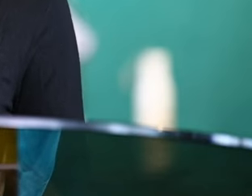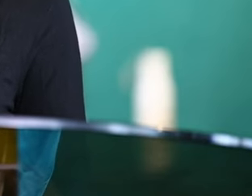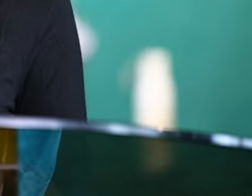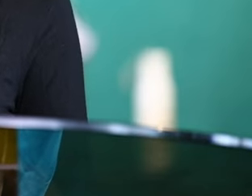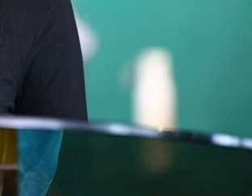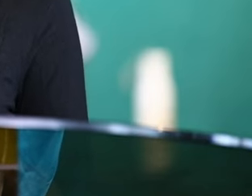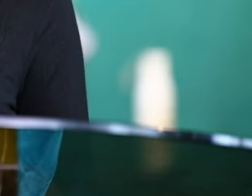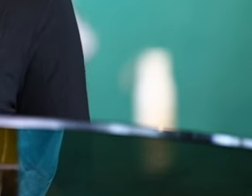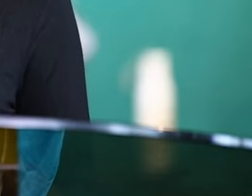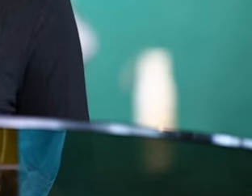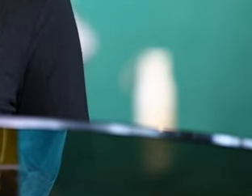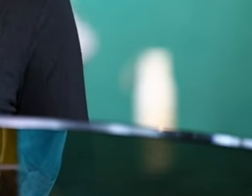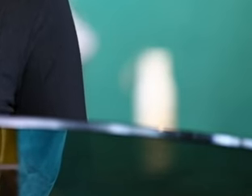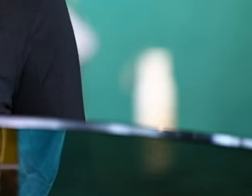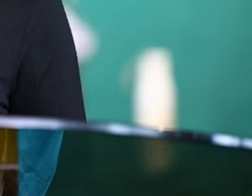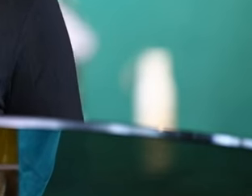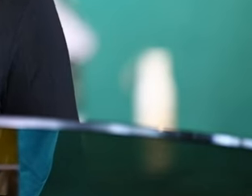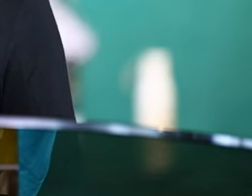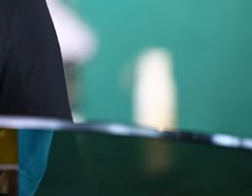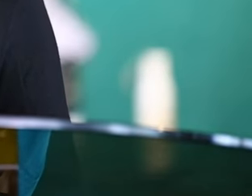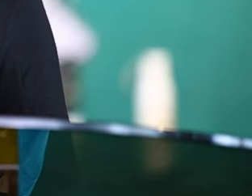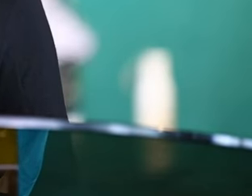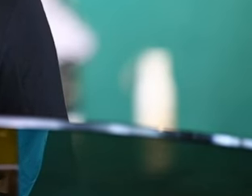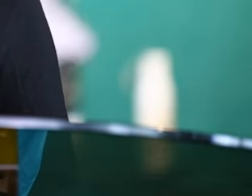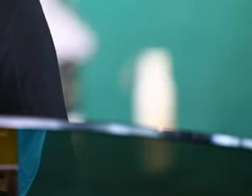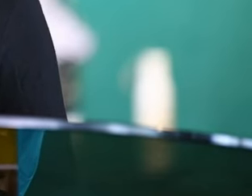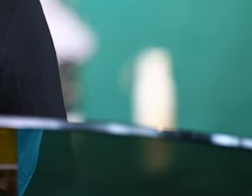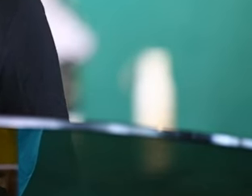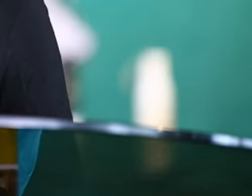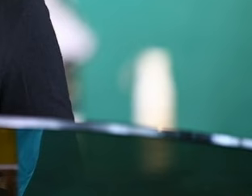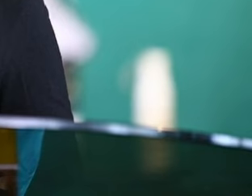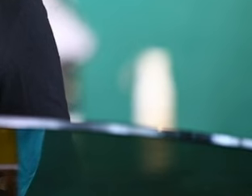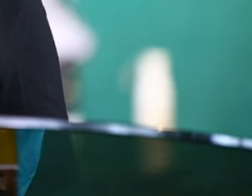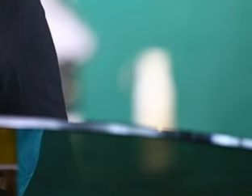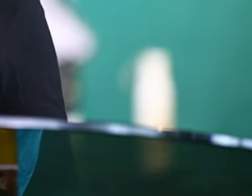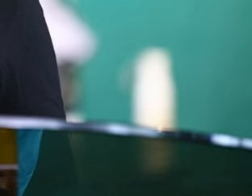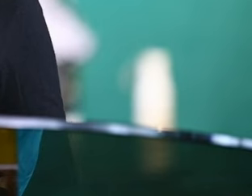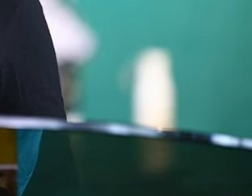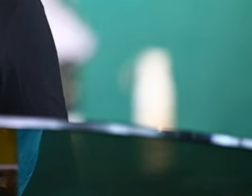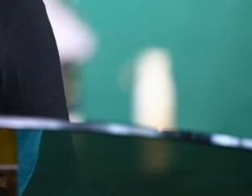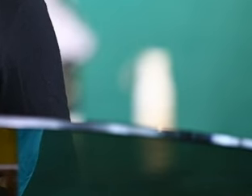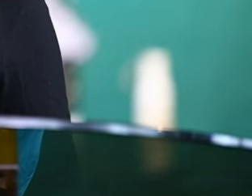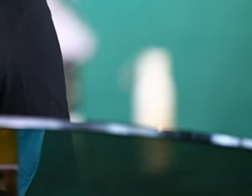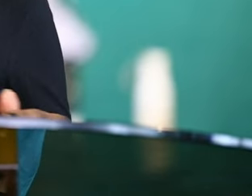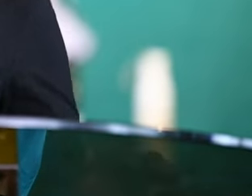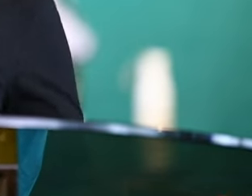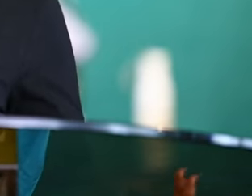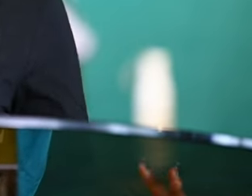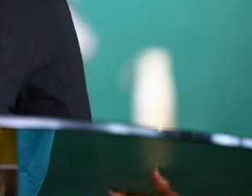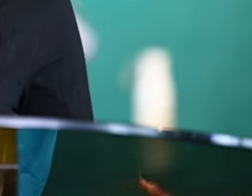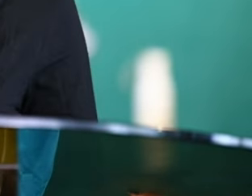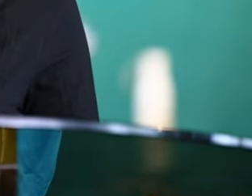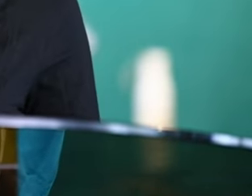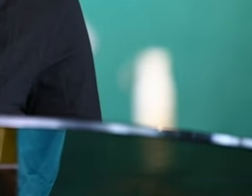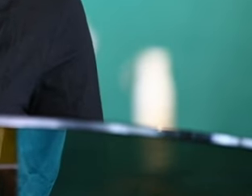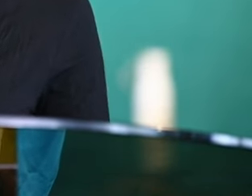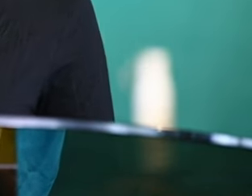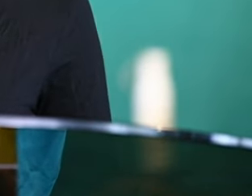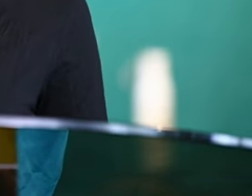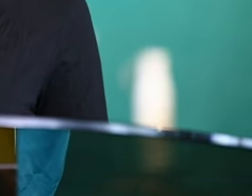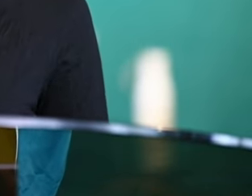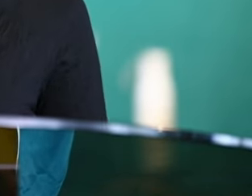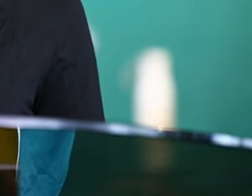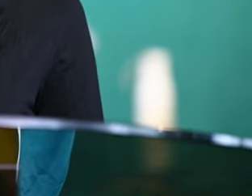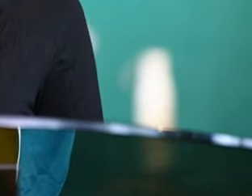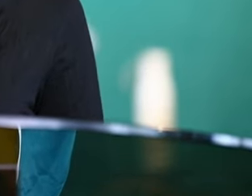his desire to preach like 10-year-old Gifty, and he went to the first meeting of the club. The teacher challenged him and other